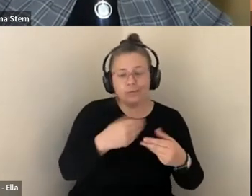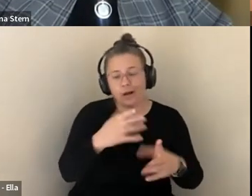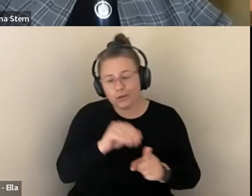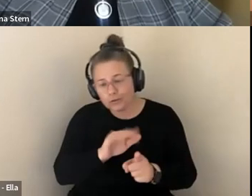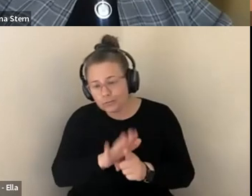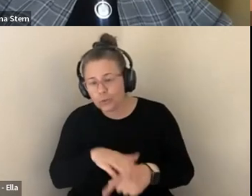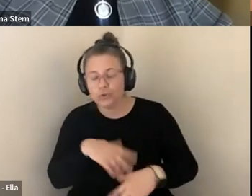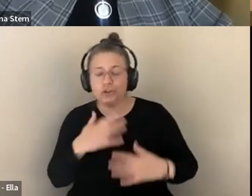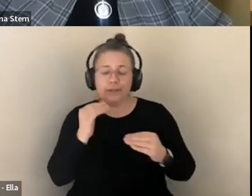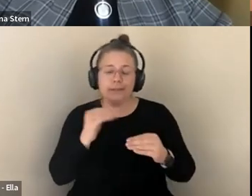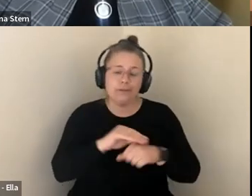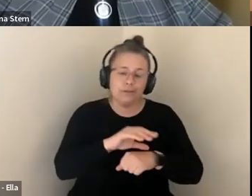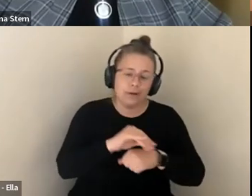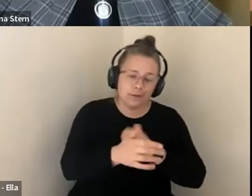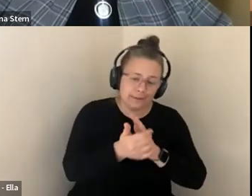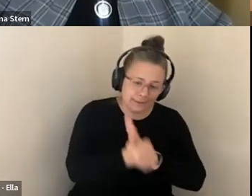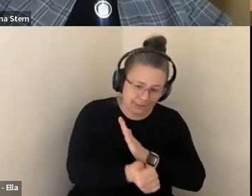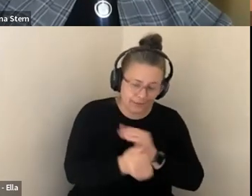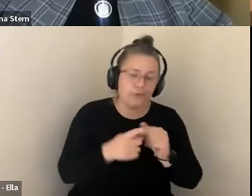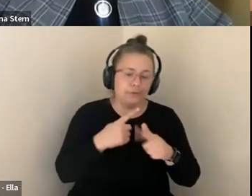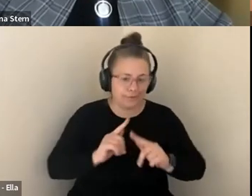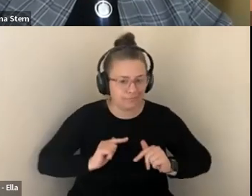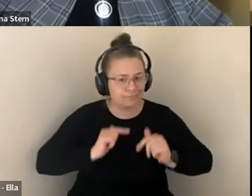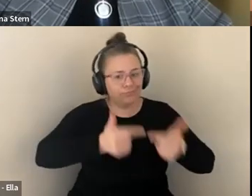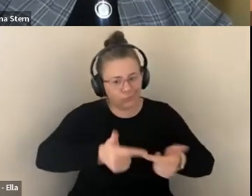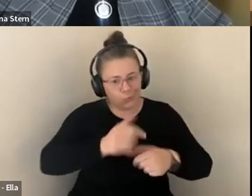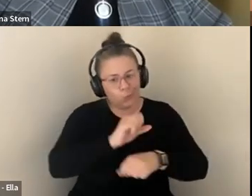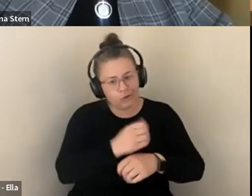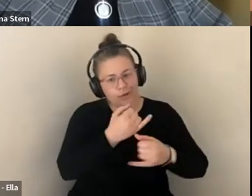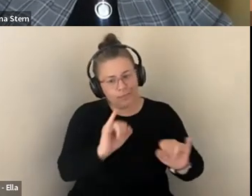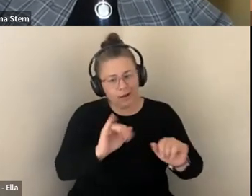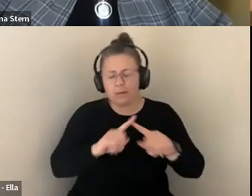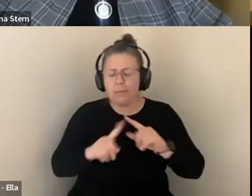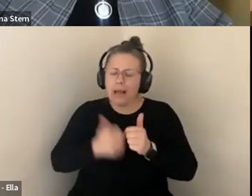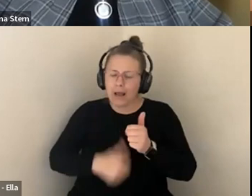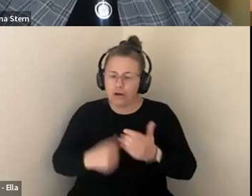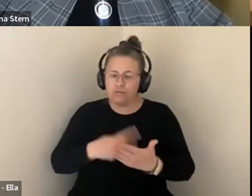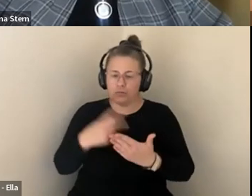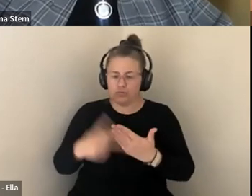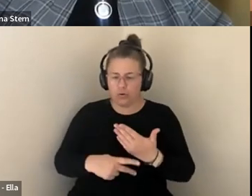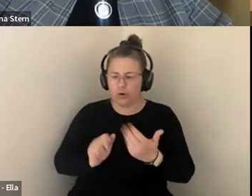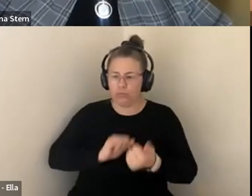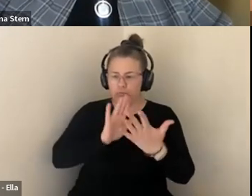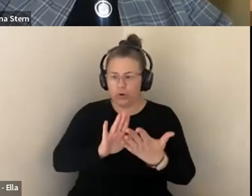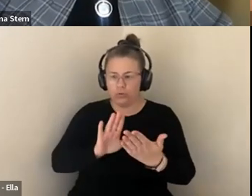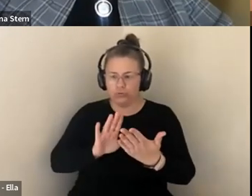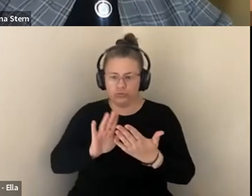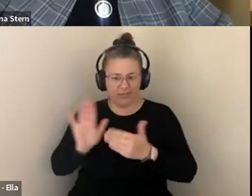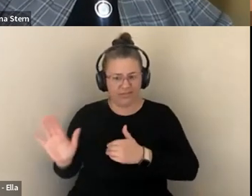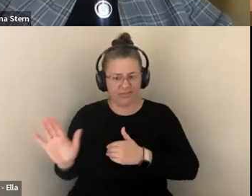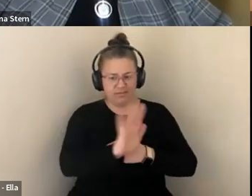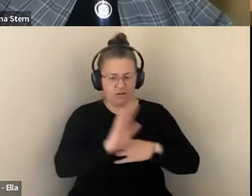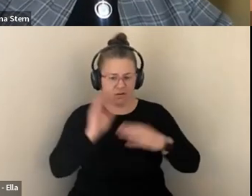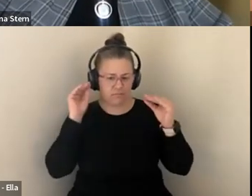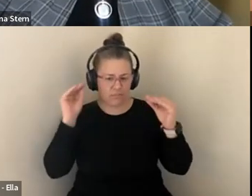with a patient, a client on their own individual level. But every program does this very differently. So I can speak a little bit to how